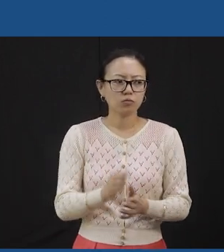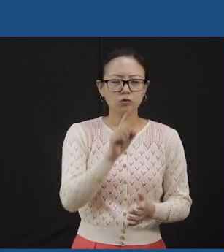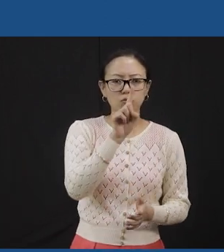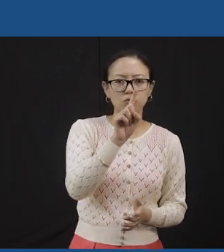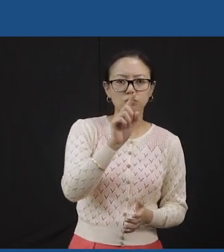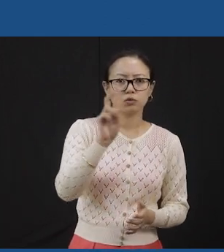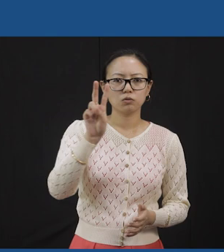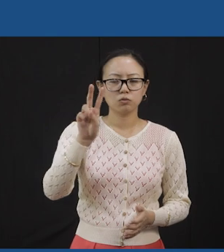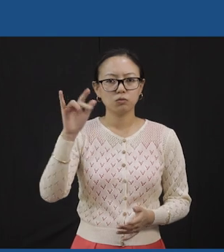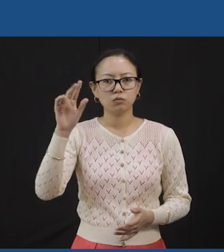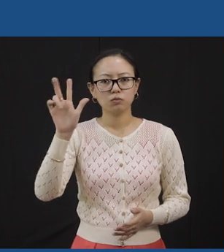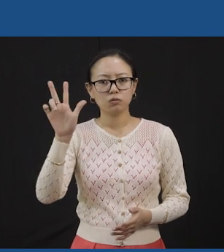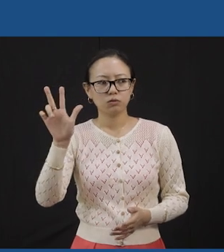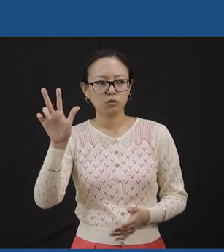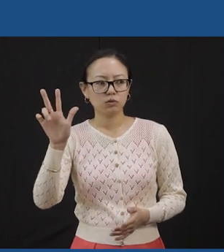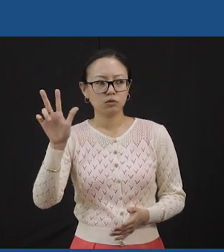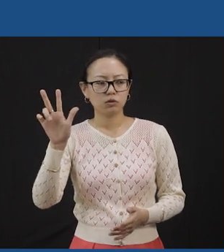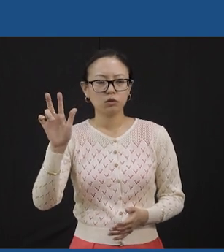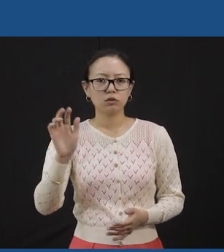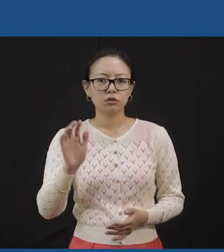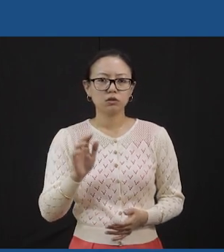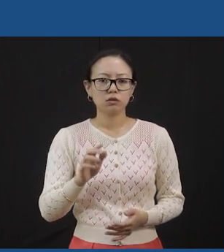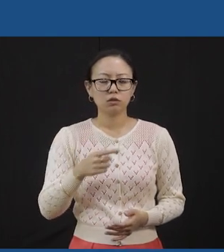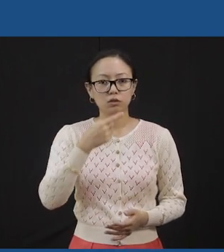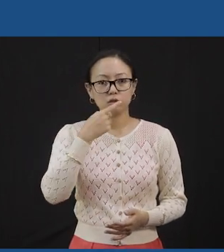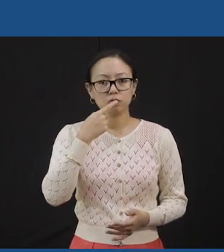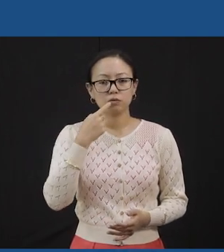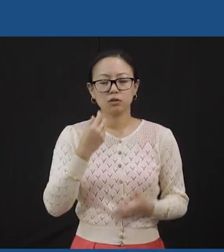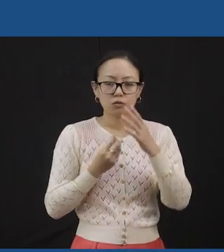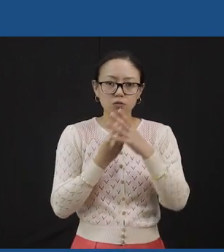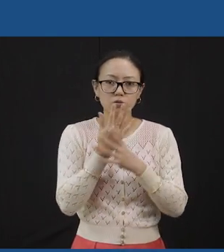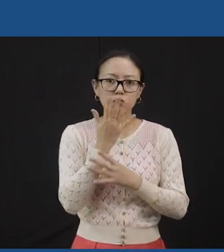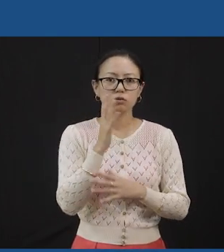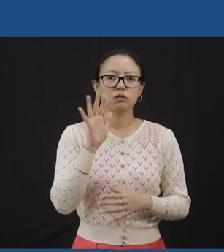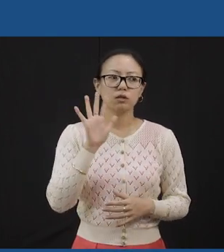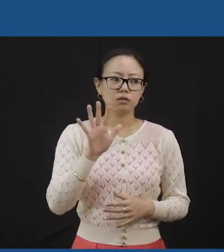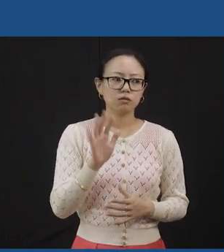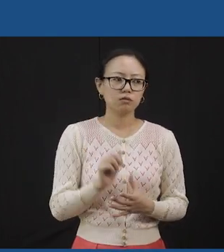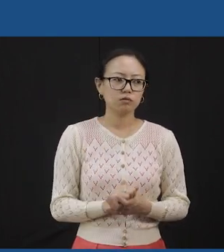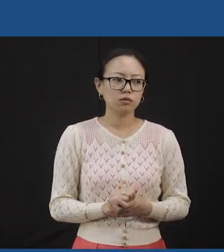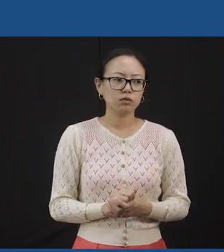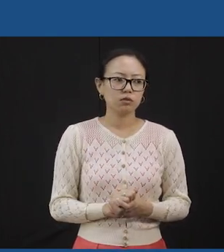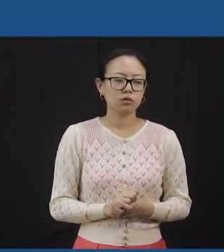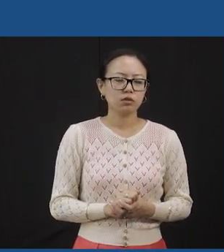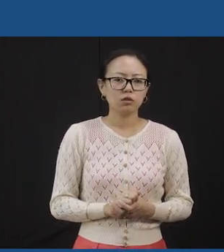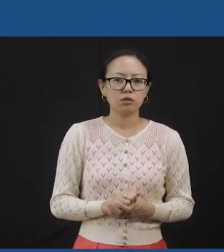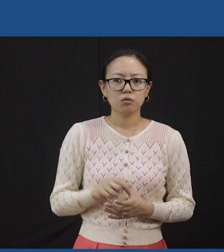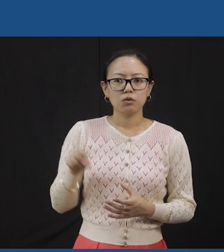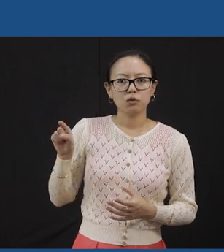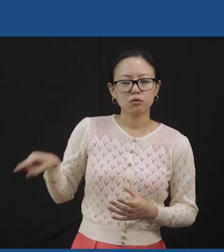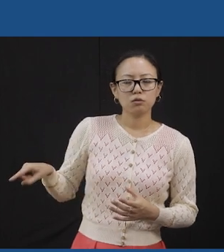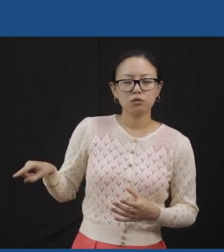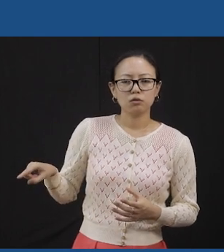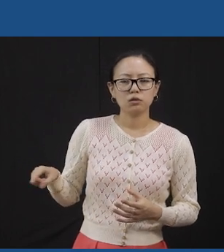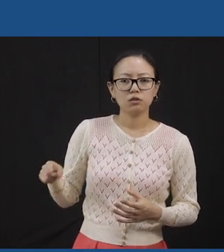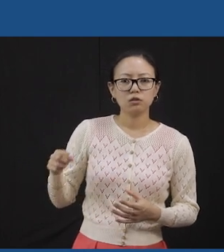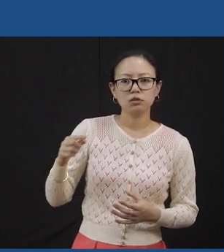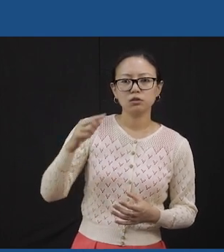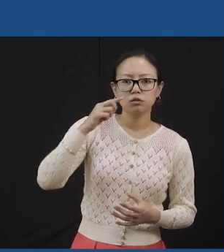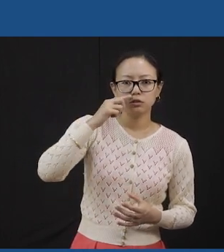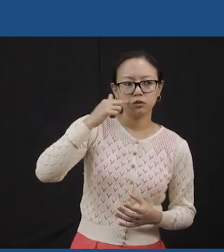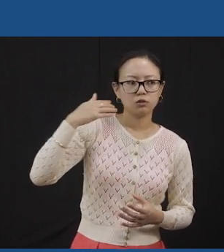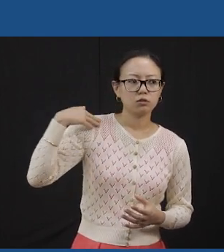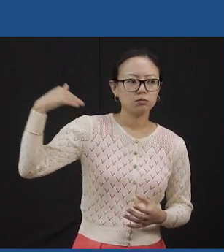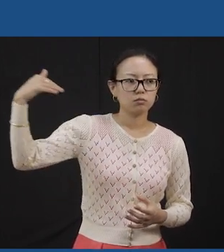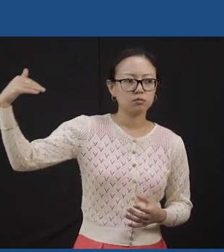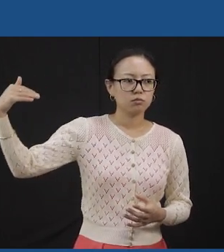roses saplings. How many saplings did he plant in all? Here, saplings means the small trees